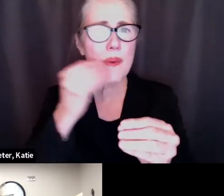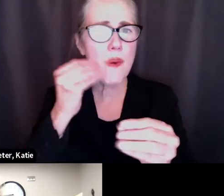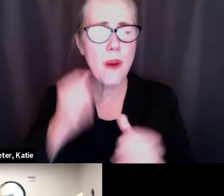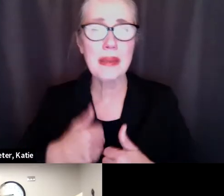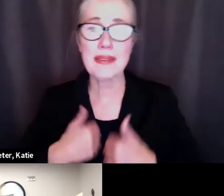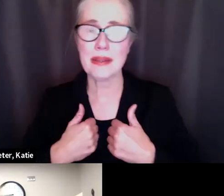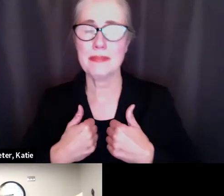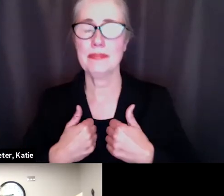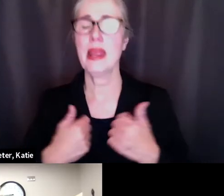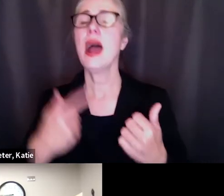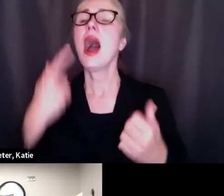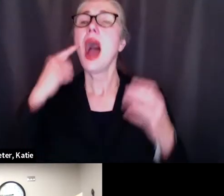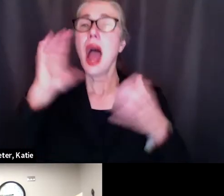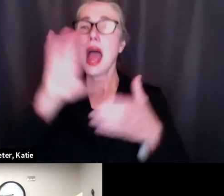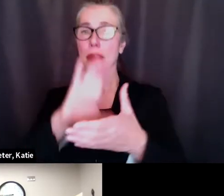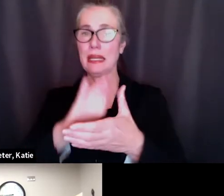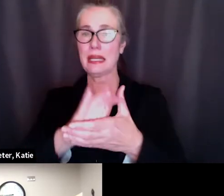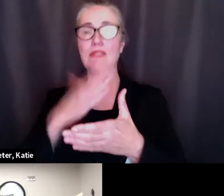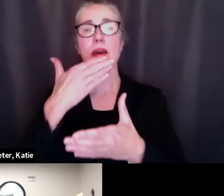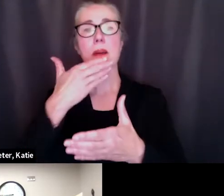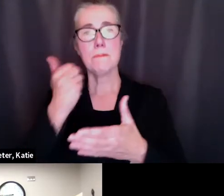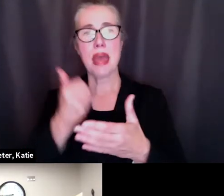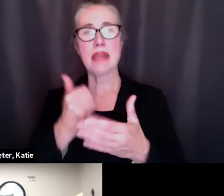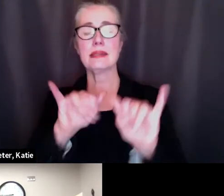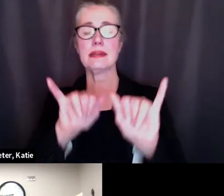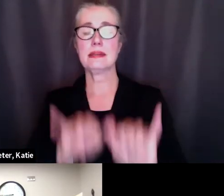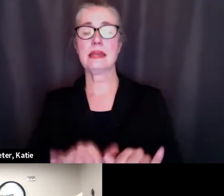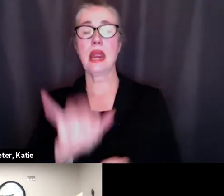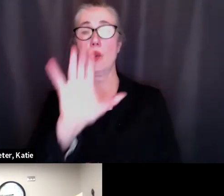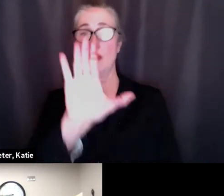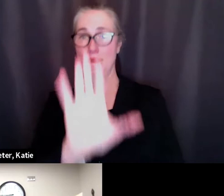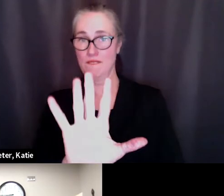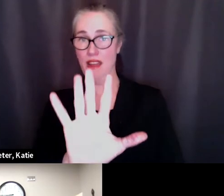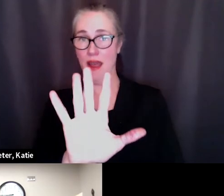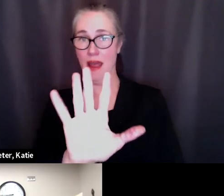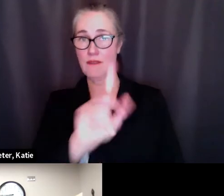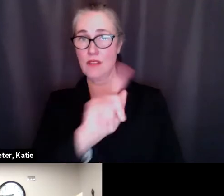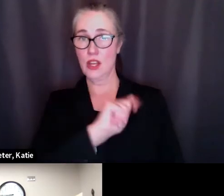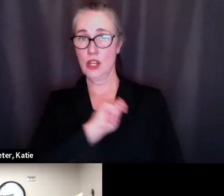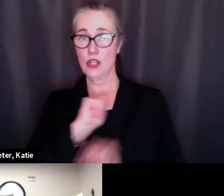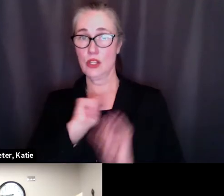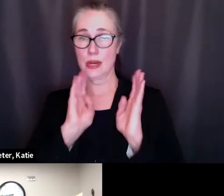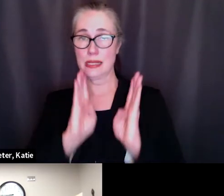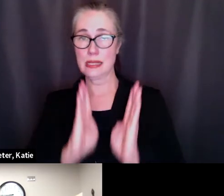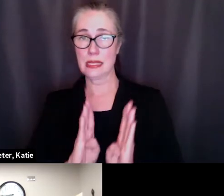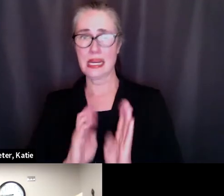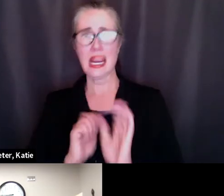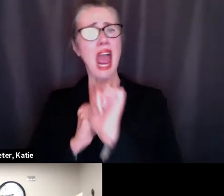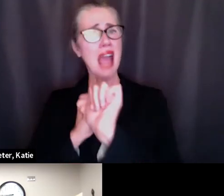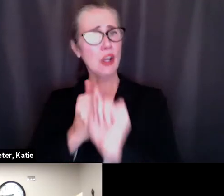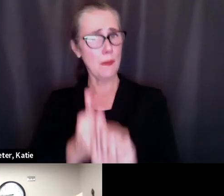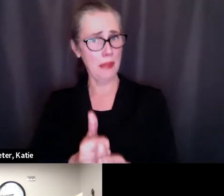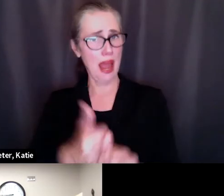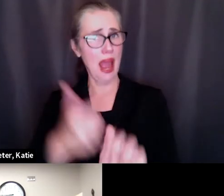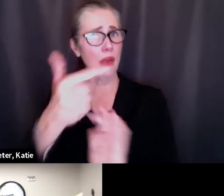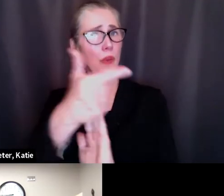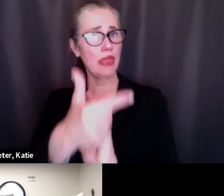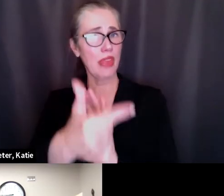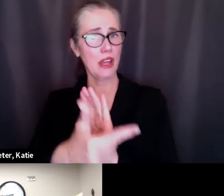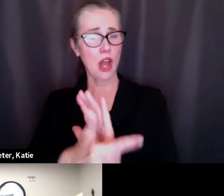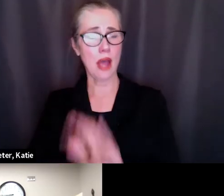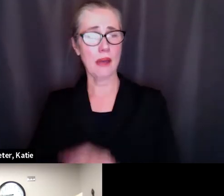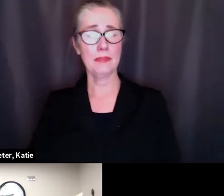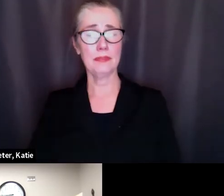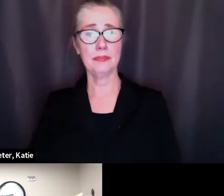district is to remain with five trustees and of course to comply with the law i